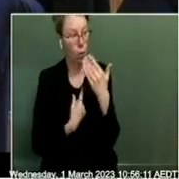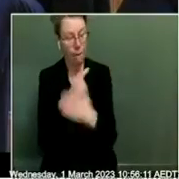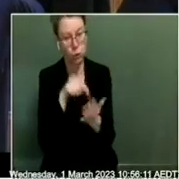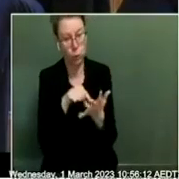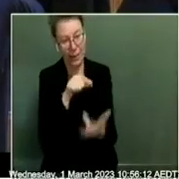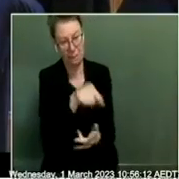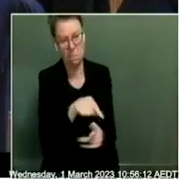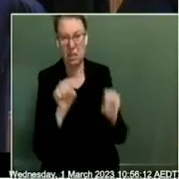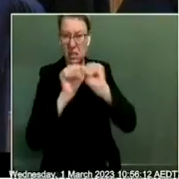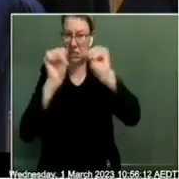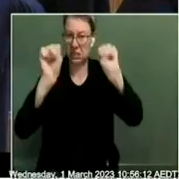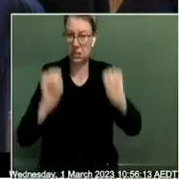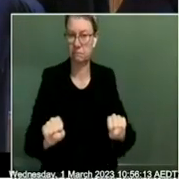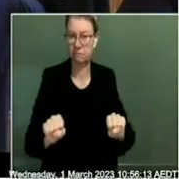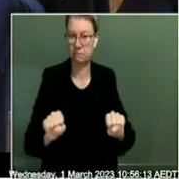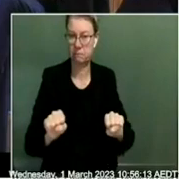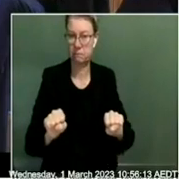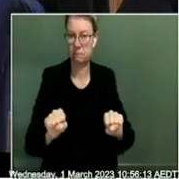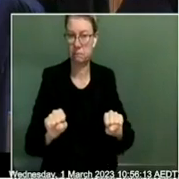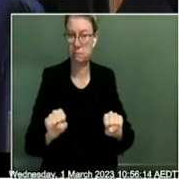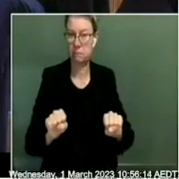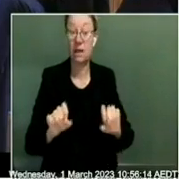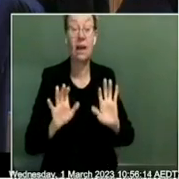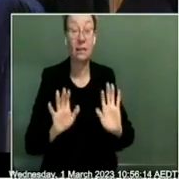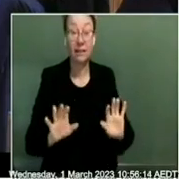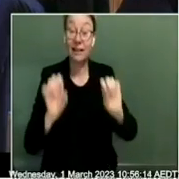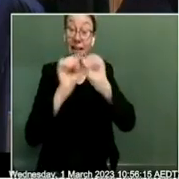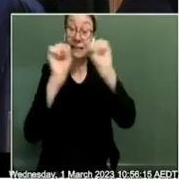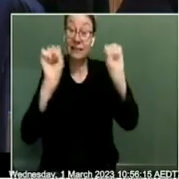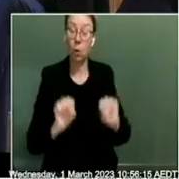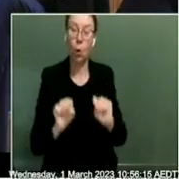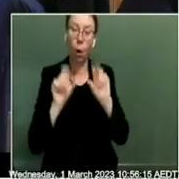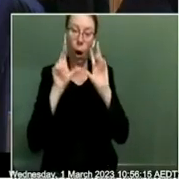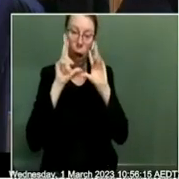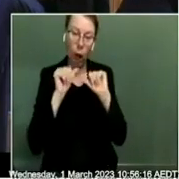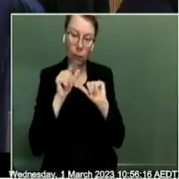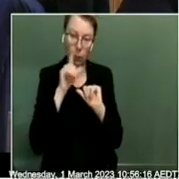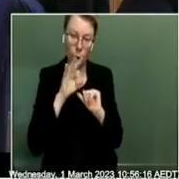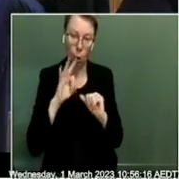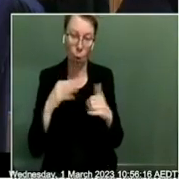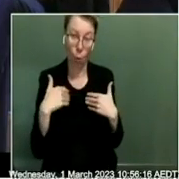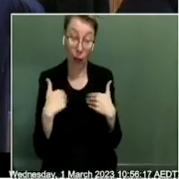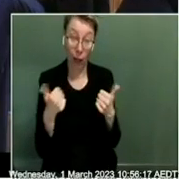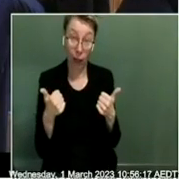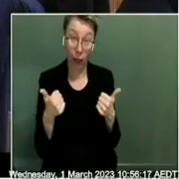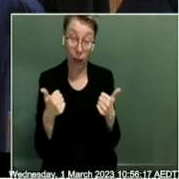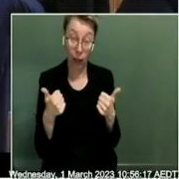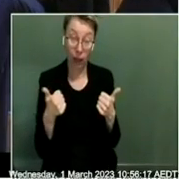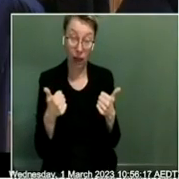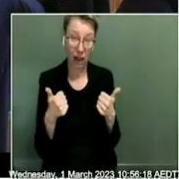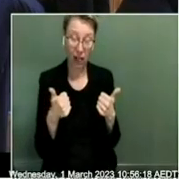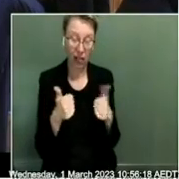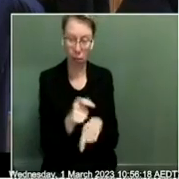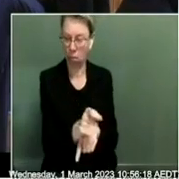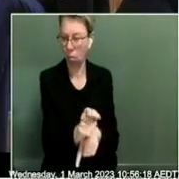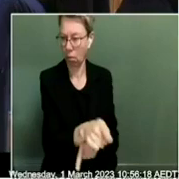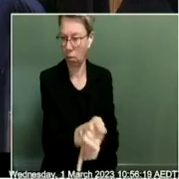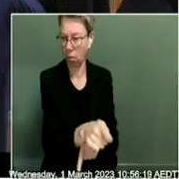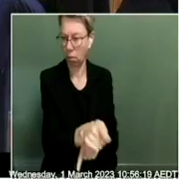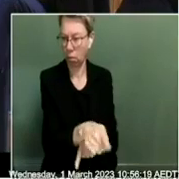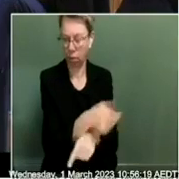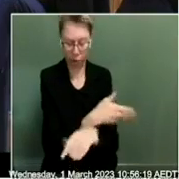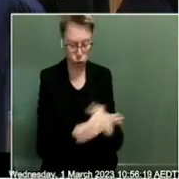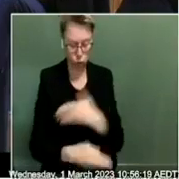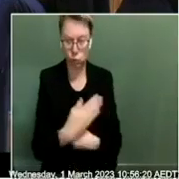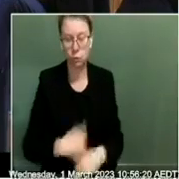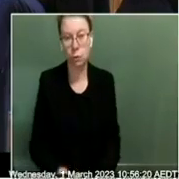people who are unwell, that's how they treated him. And we need to honour